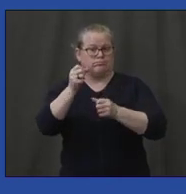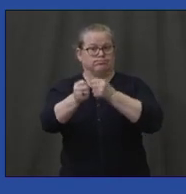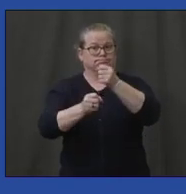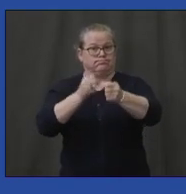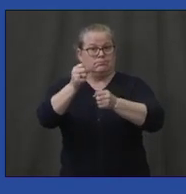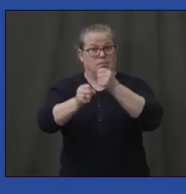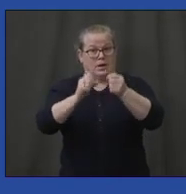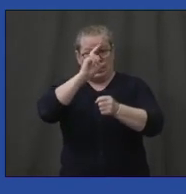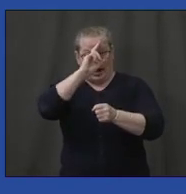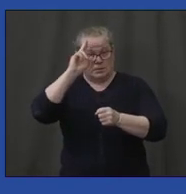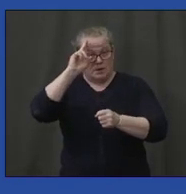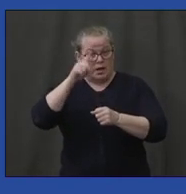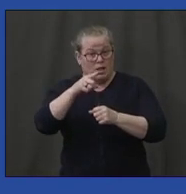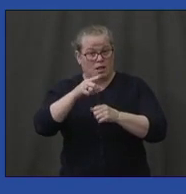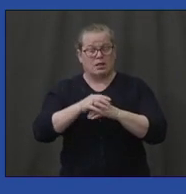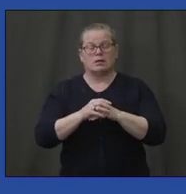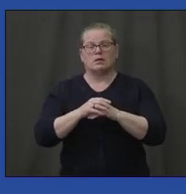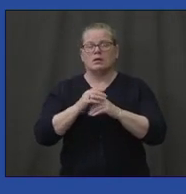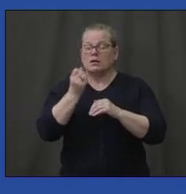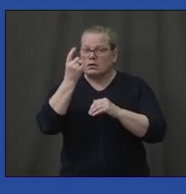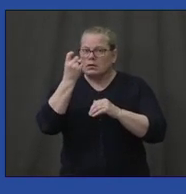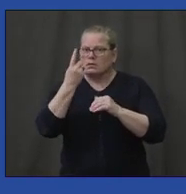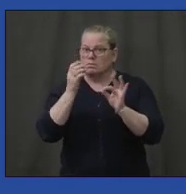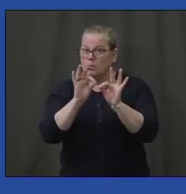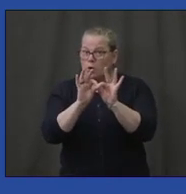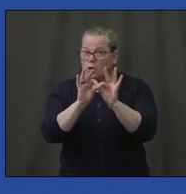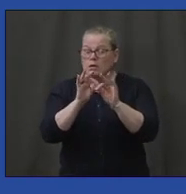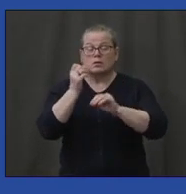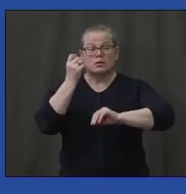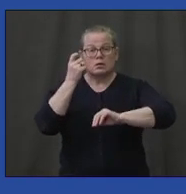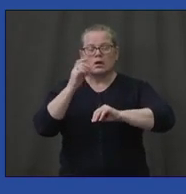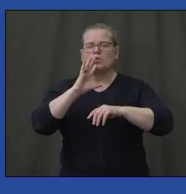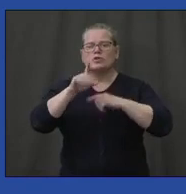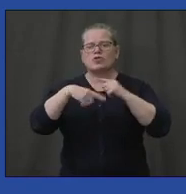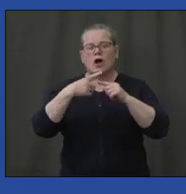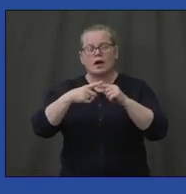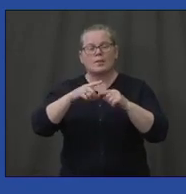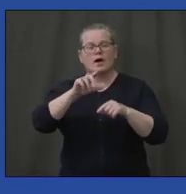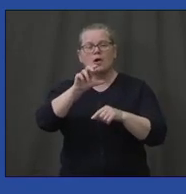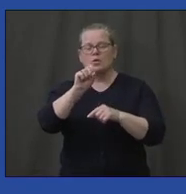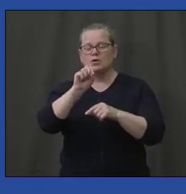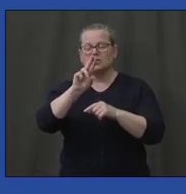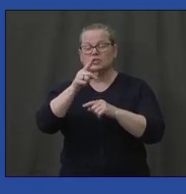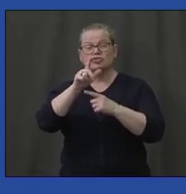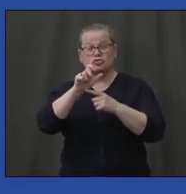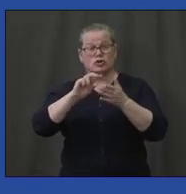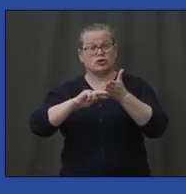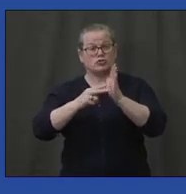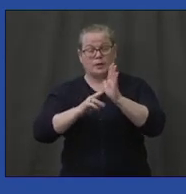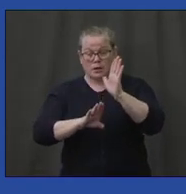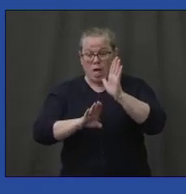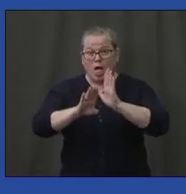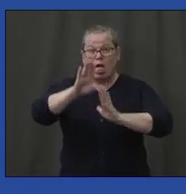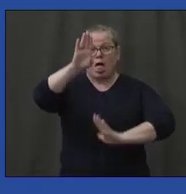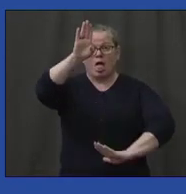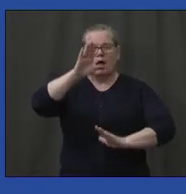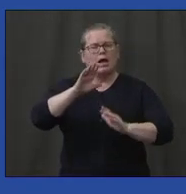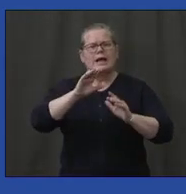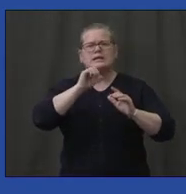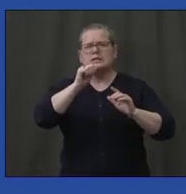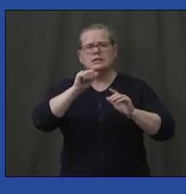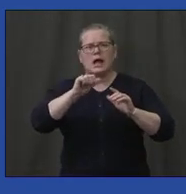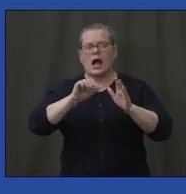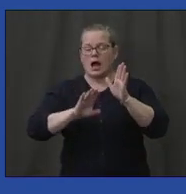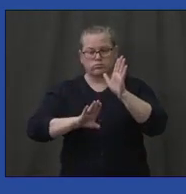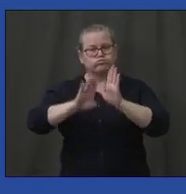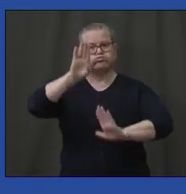see it's not one of those lines, but it's a series of rolling apexes. And that's how we've tried to coordinate